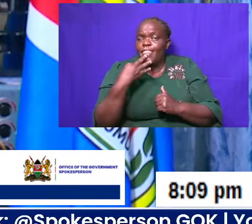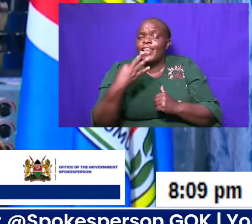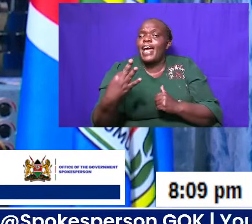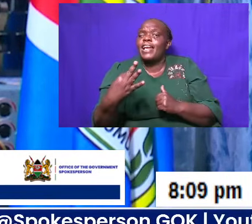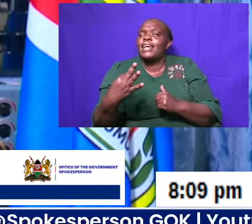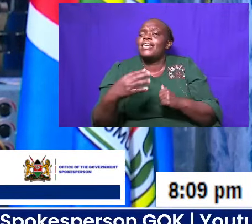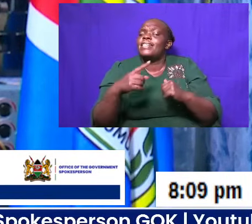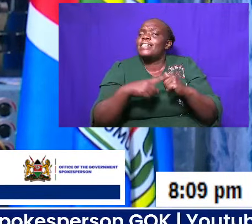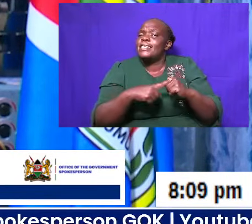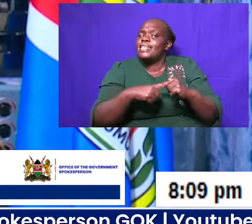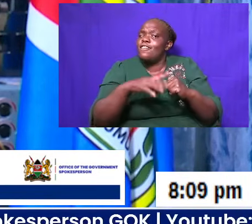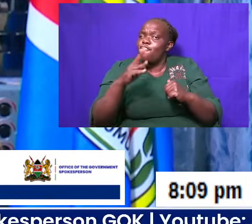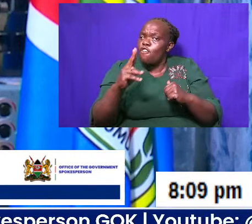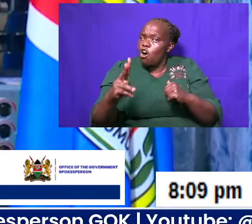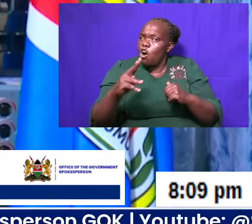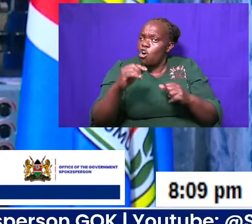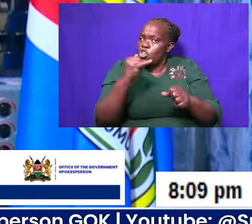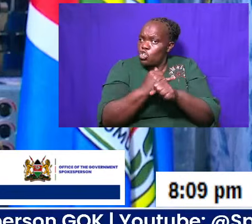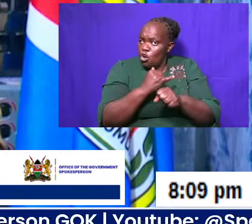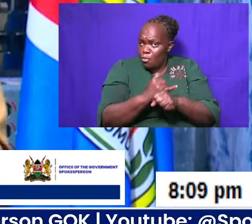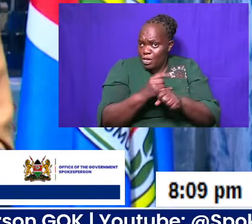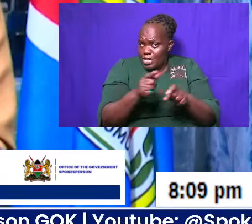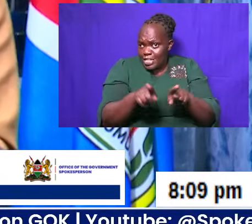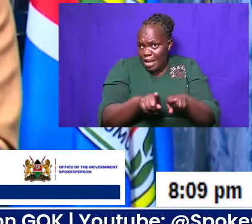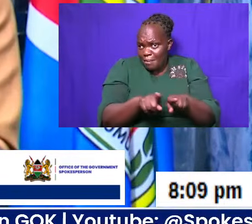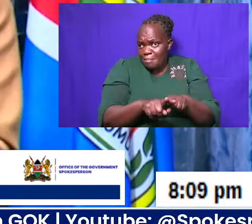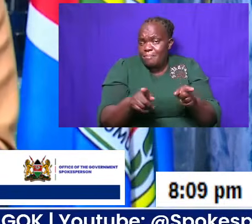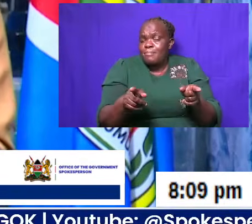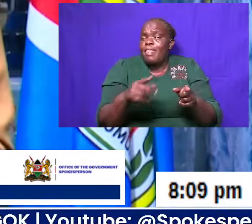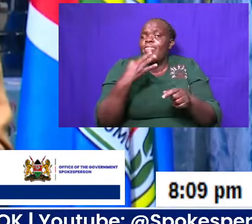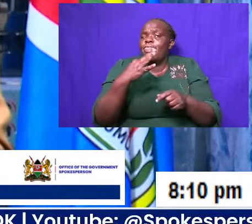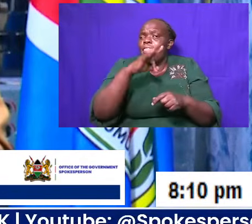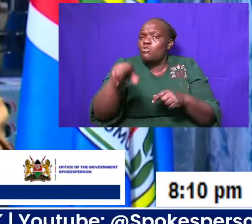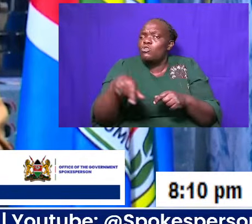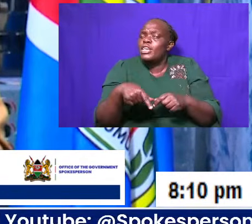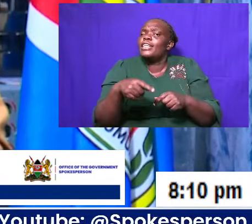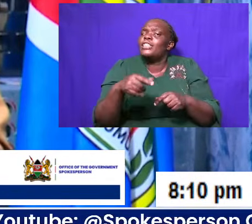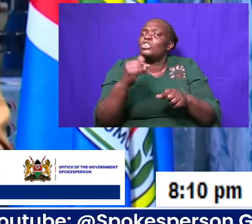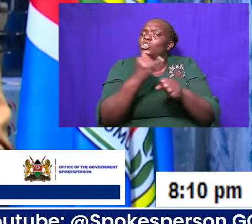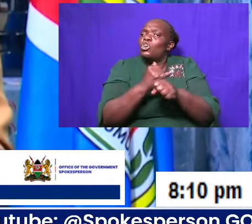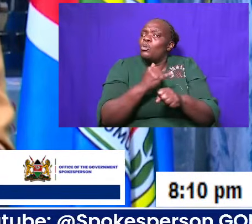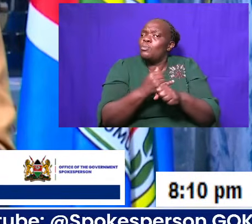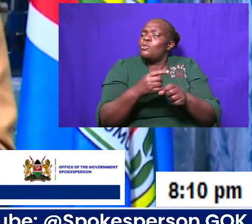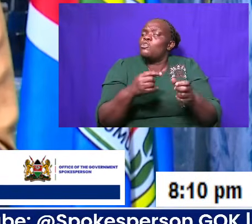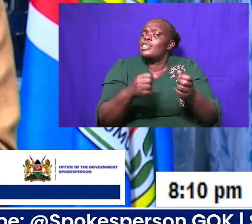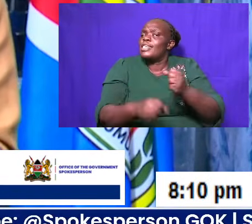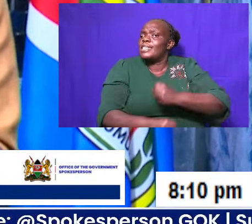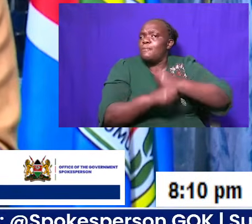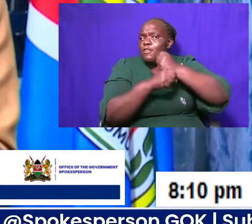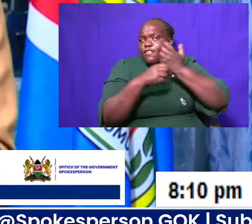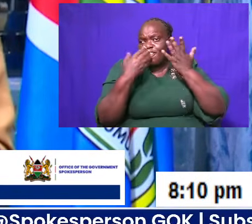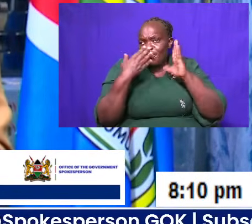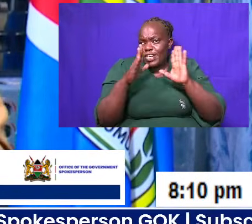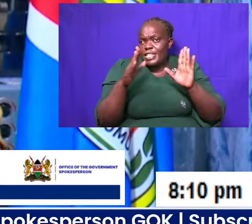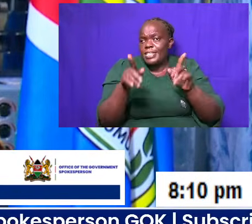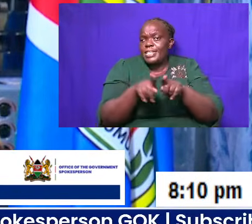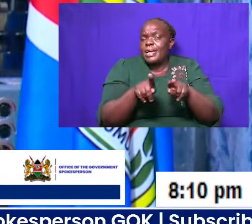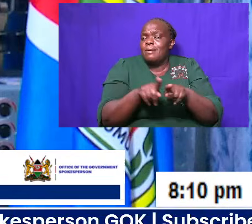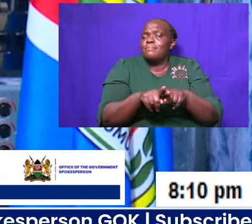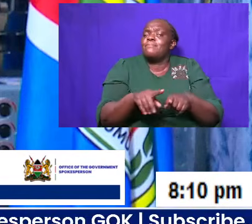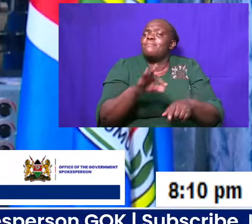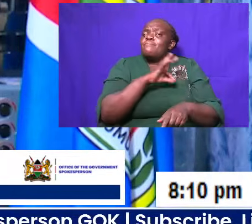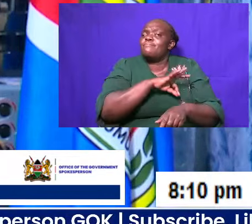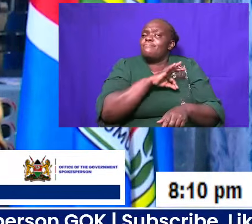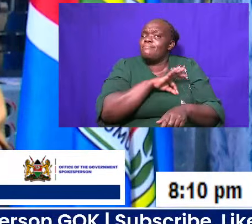95,364 direct jobs and supported over 300,000 indirect jobs. Export earnings grew by